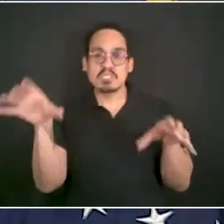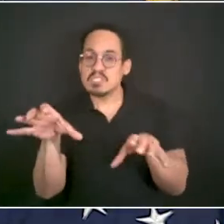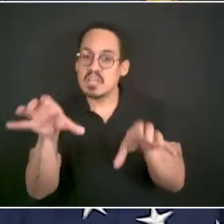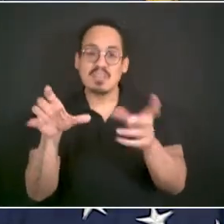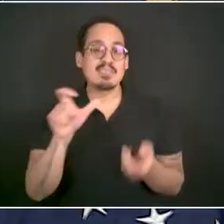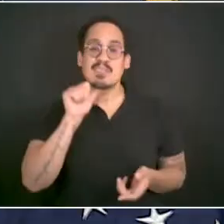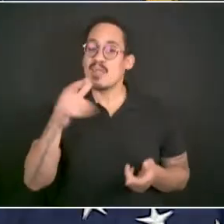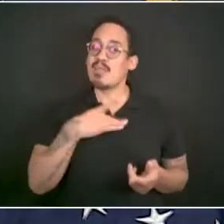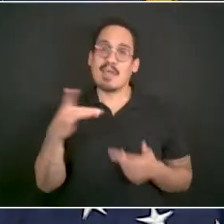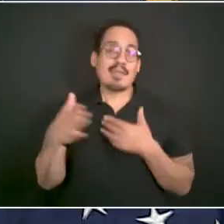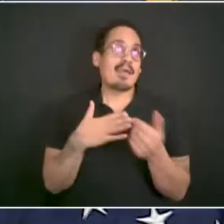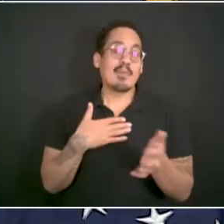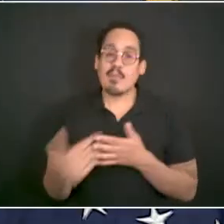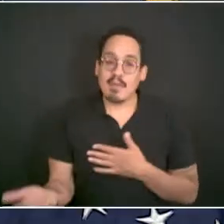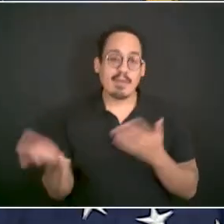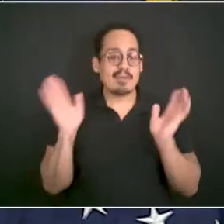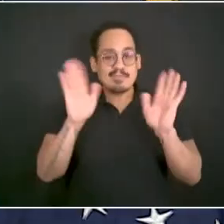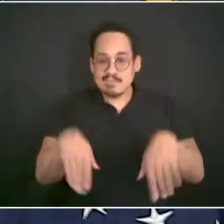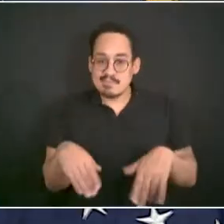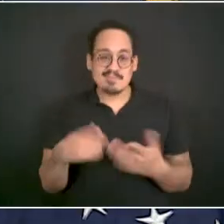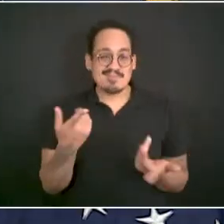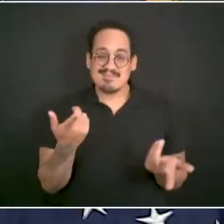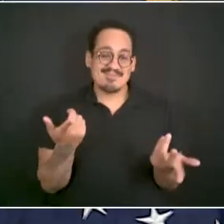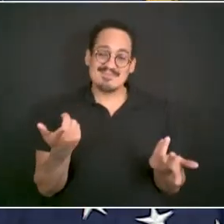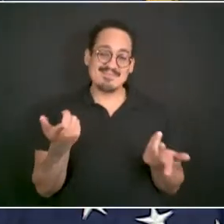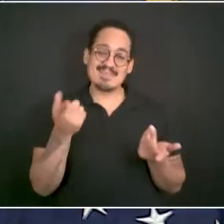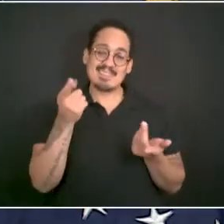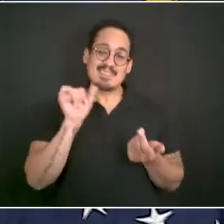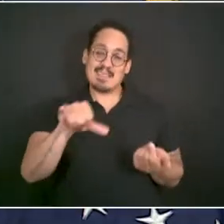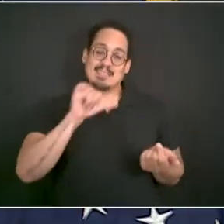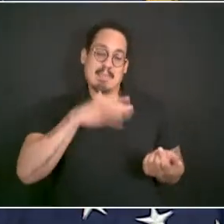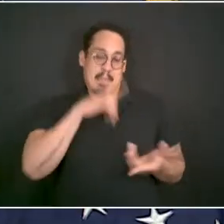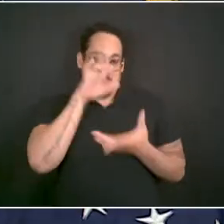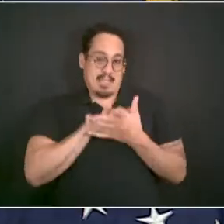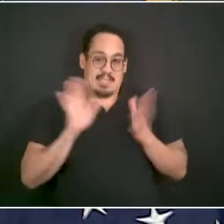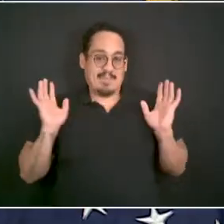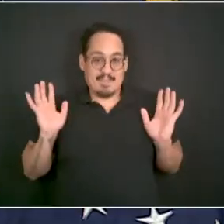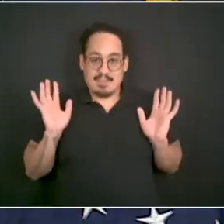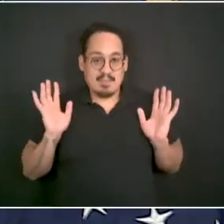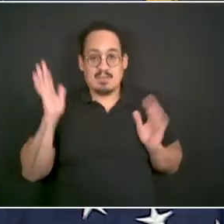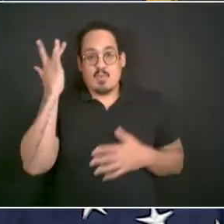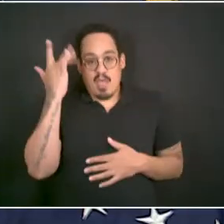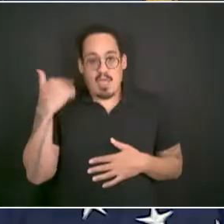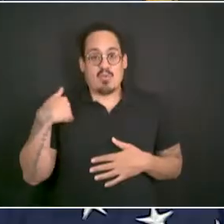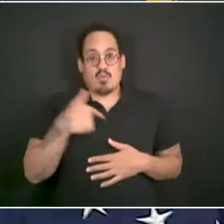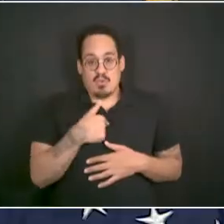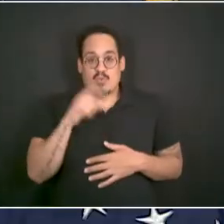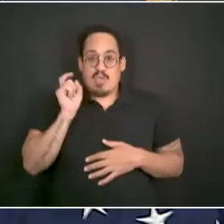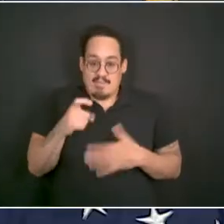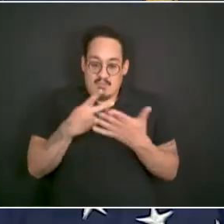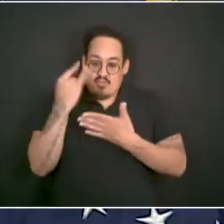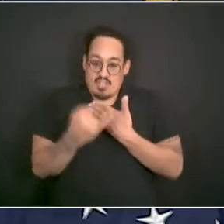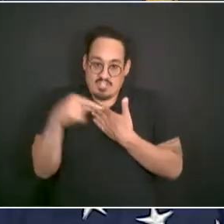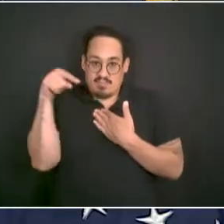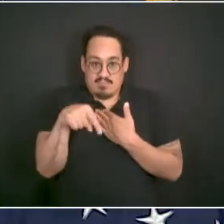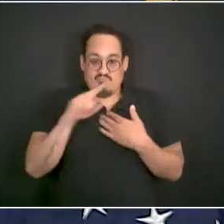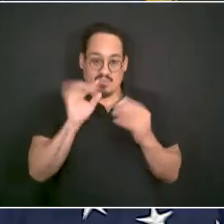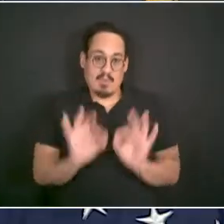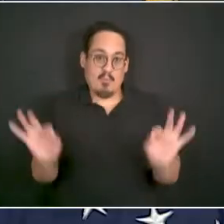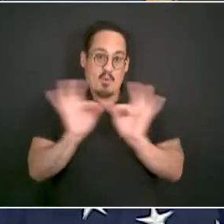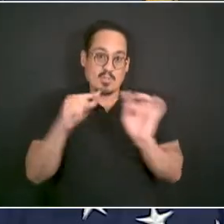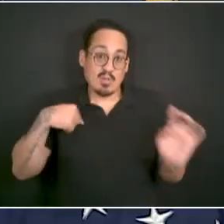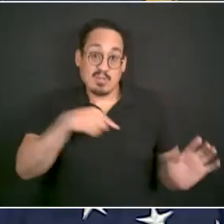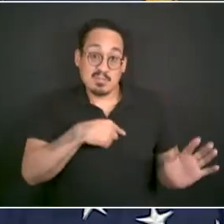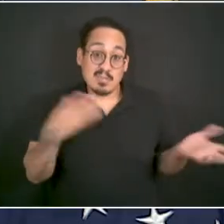like it anyway. Hey, that's your belief. That's not my belief. Because we do, we got a project that is very important to us. Are we going to